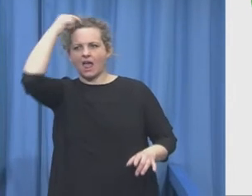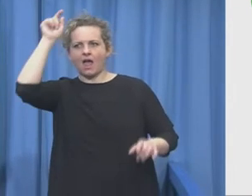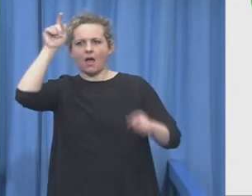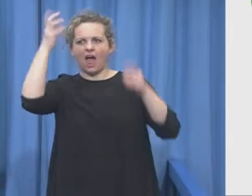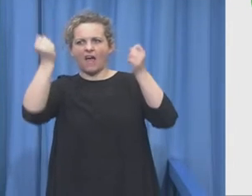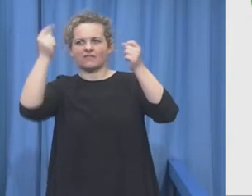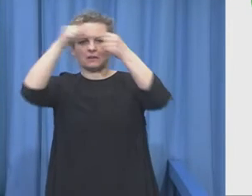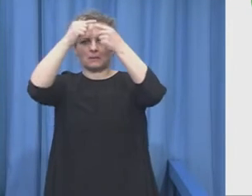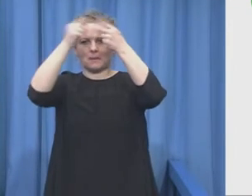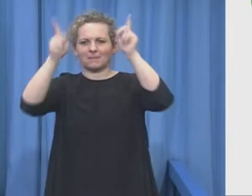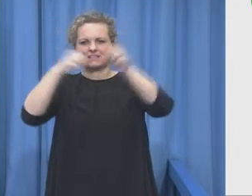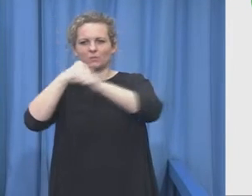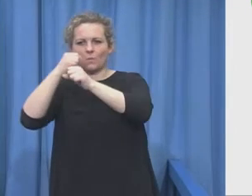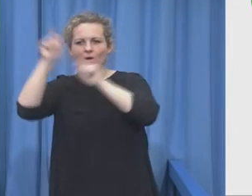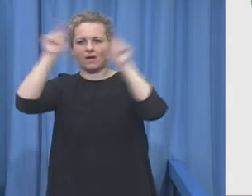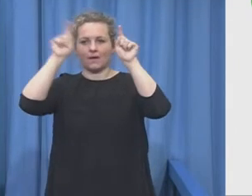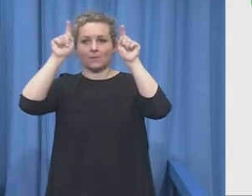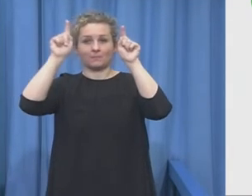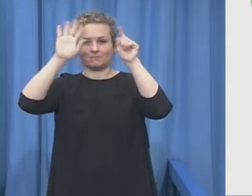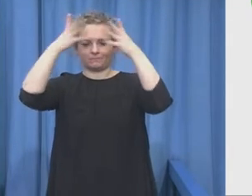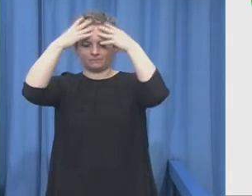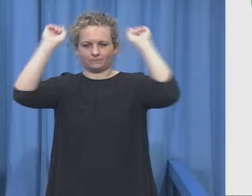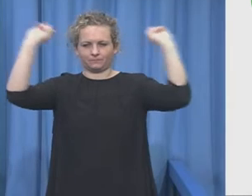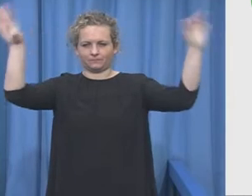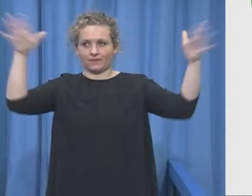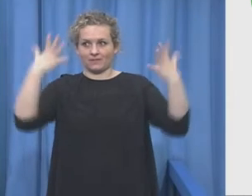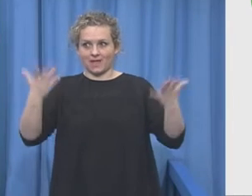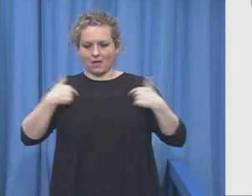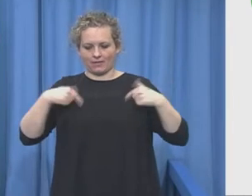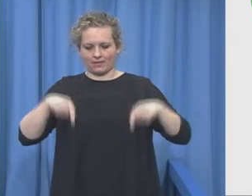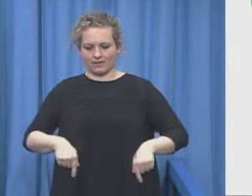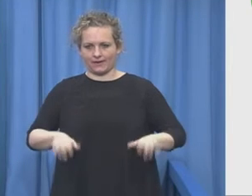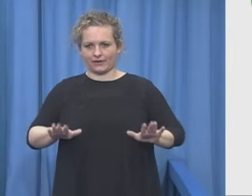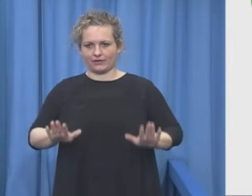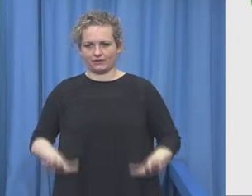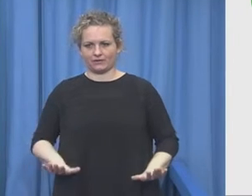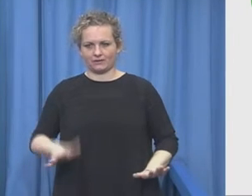yourself now, here, sitting inside your body